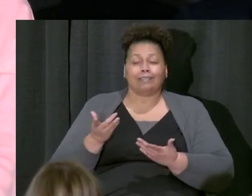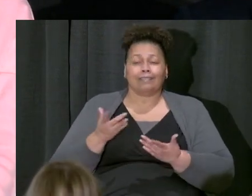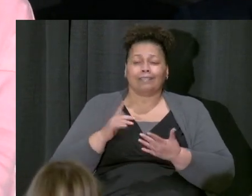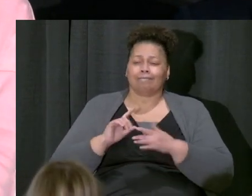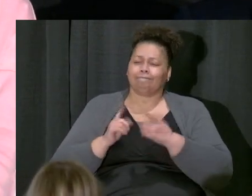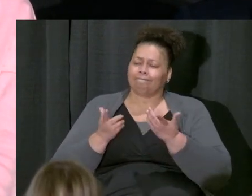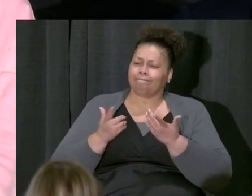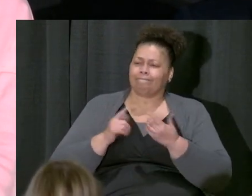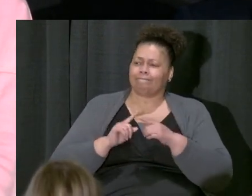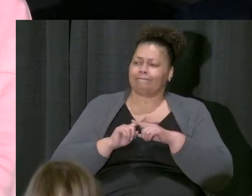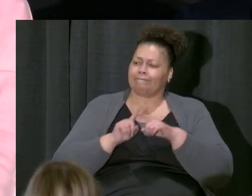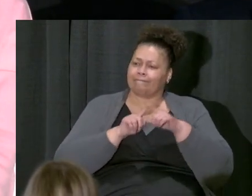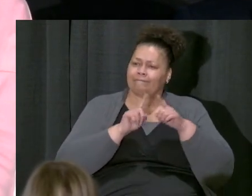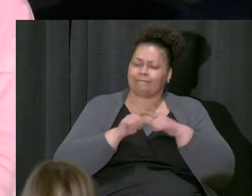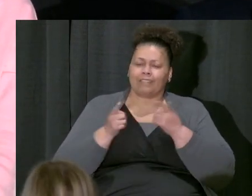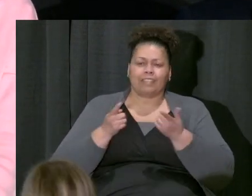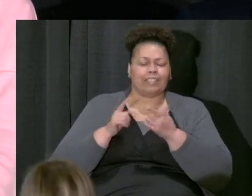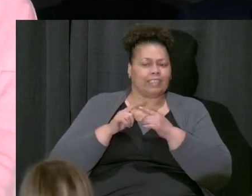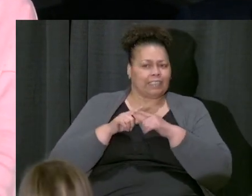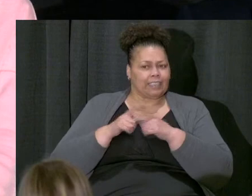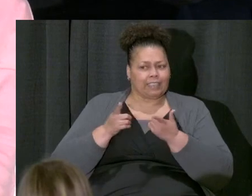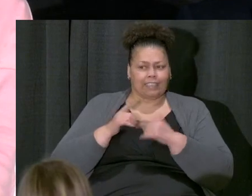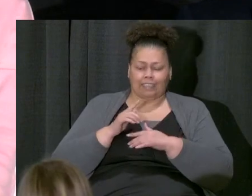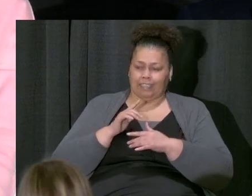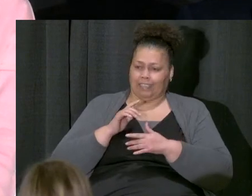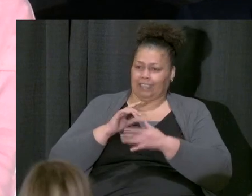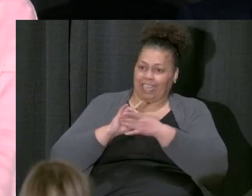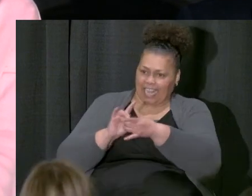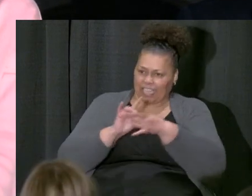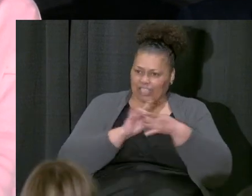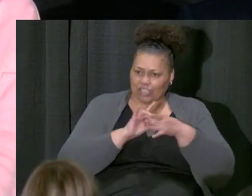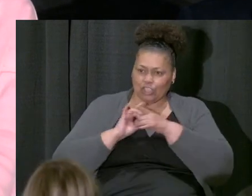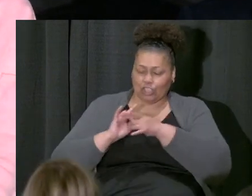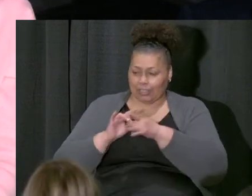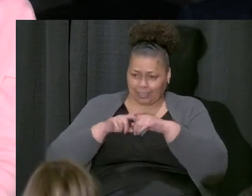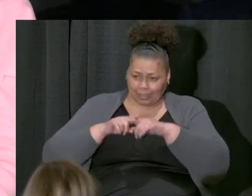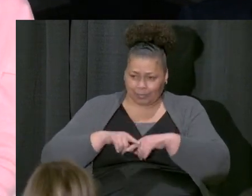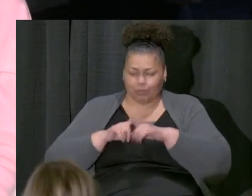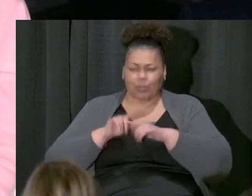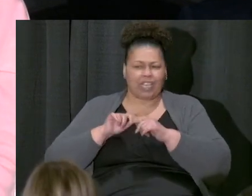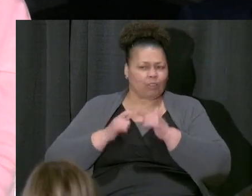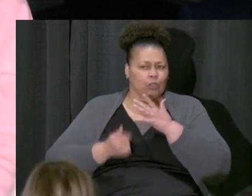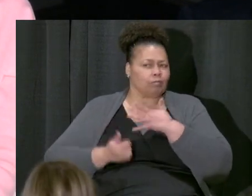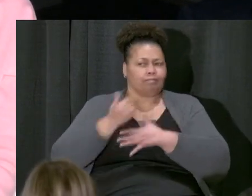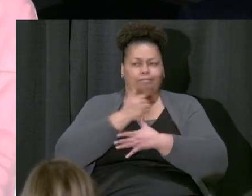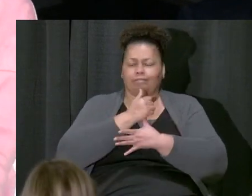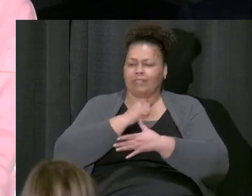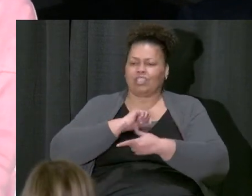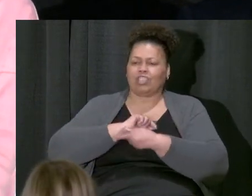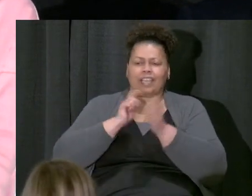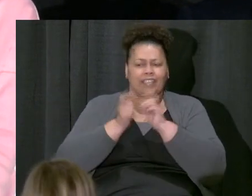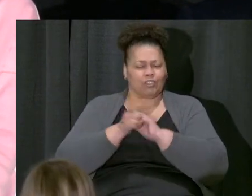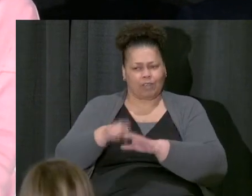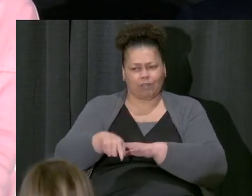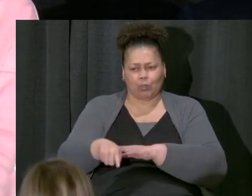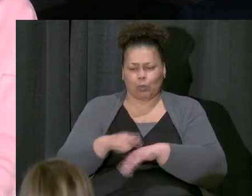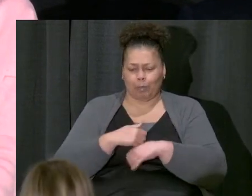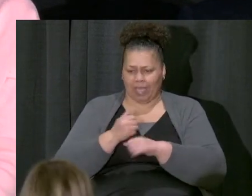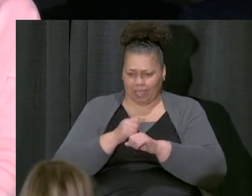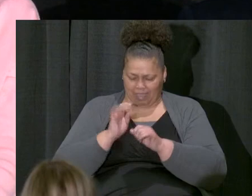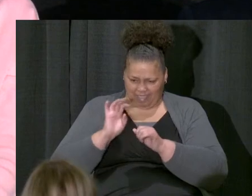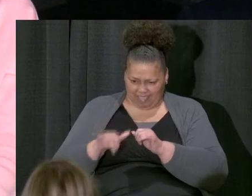know, cable connections. But, you know, we have to change our priority. We really have to make the